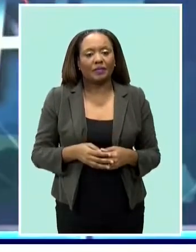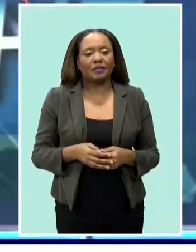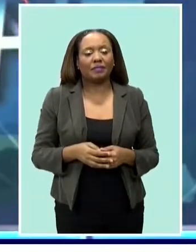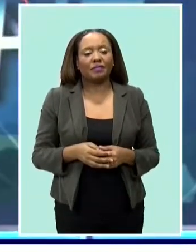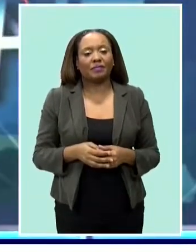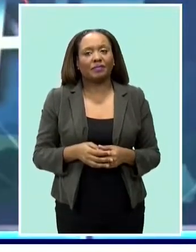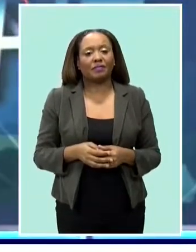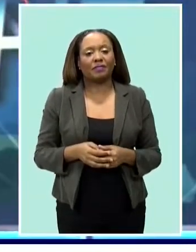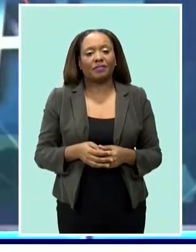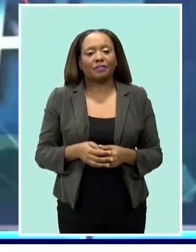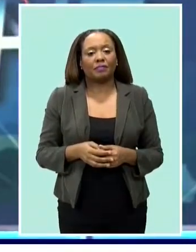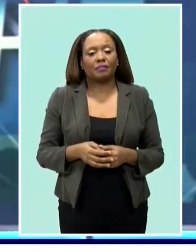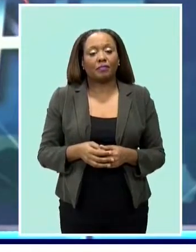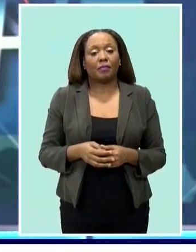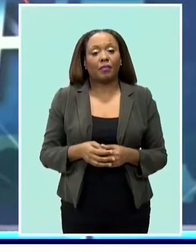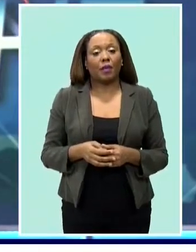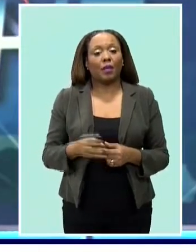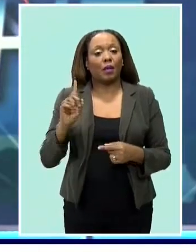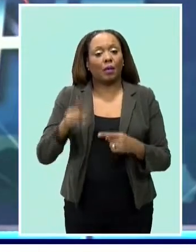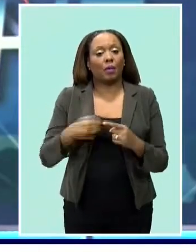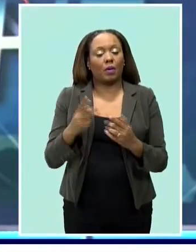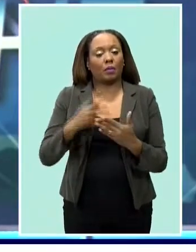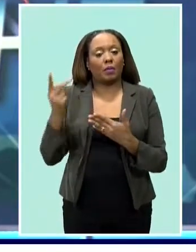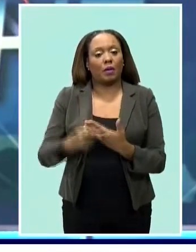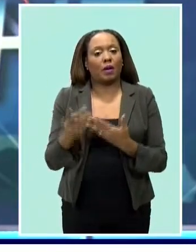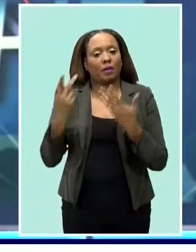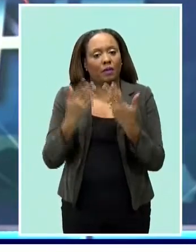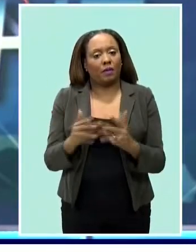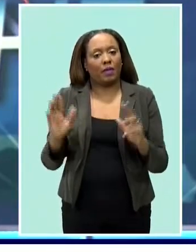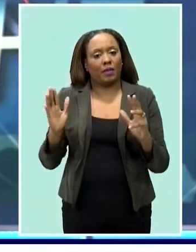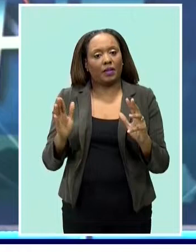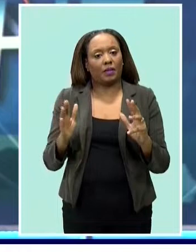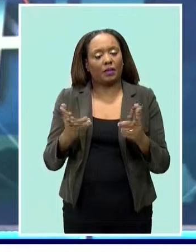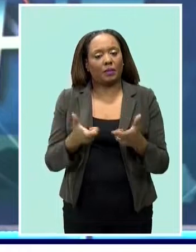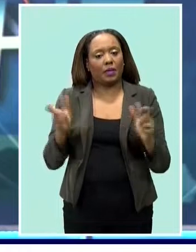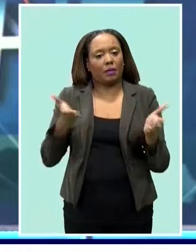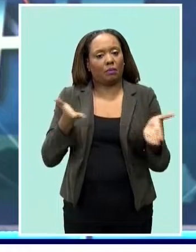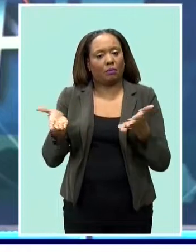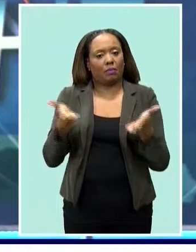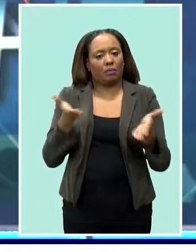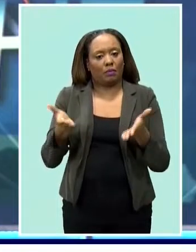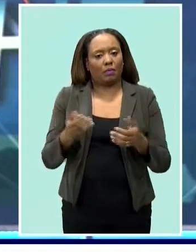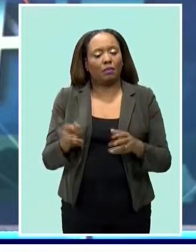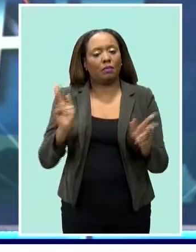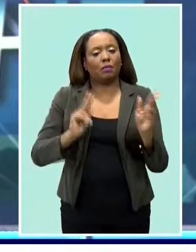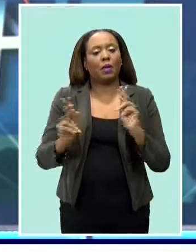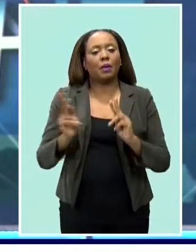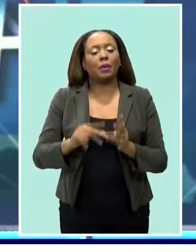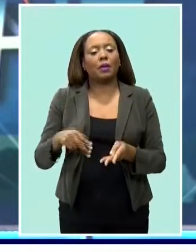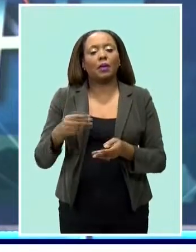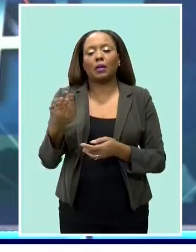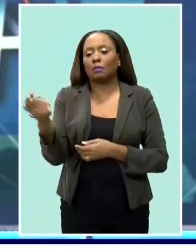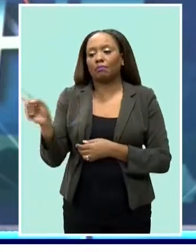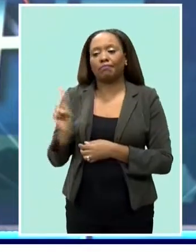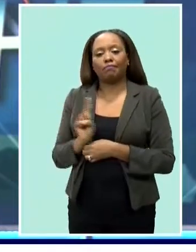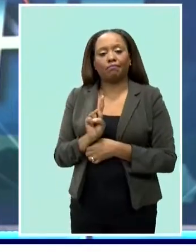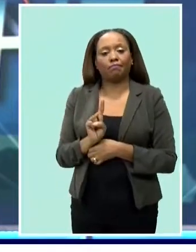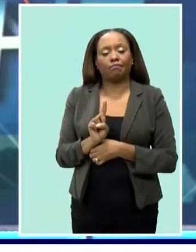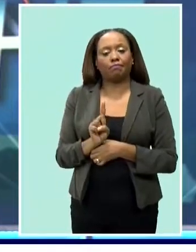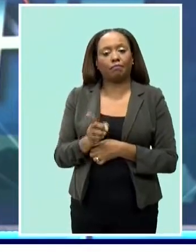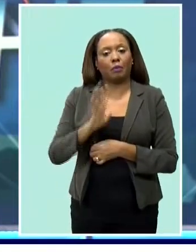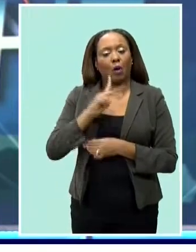News. During the closing ceremony for the Prince's Trust International Team Program, participants took to the podium to talk about